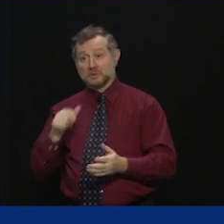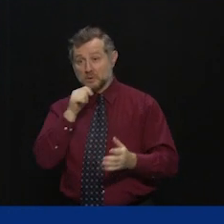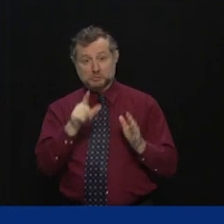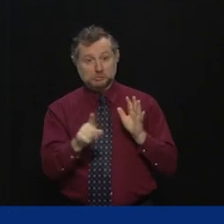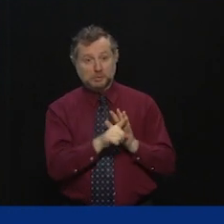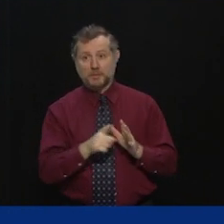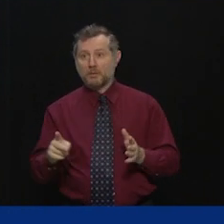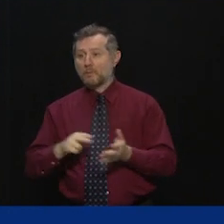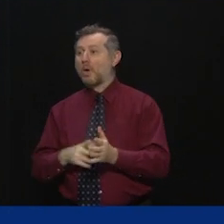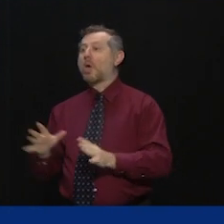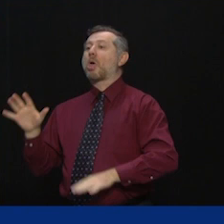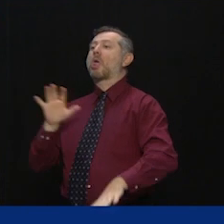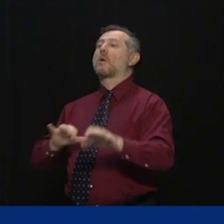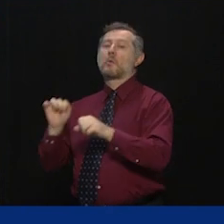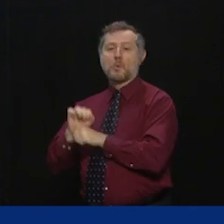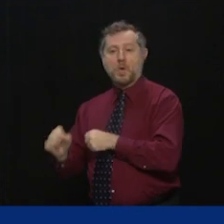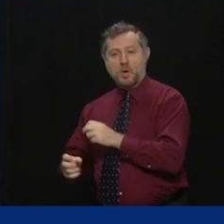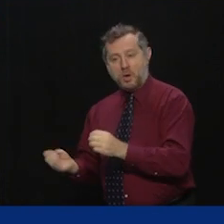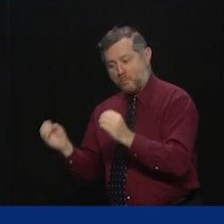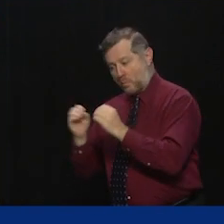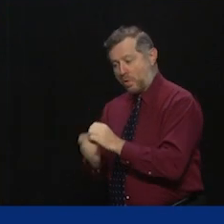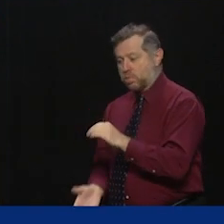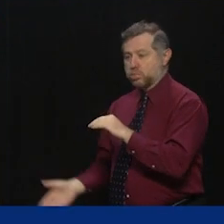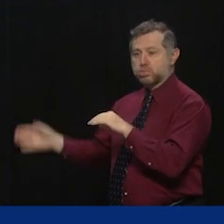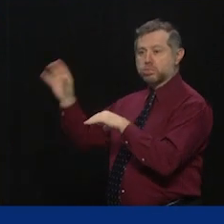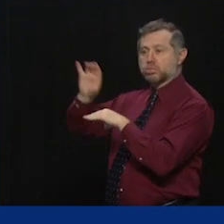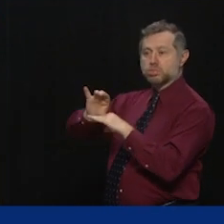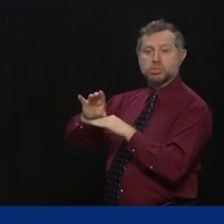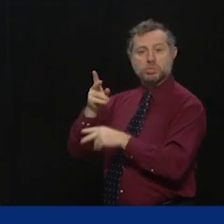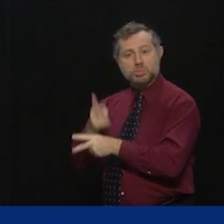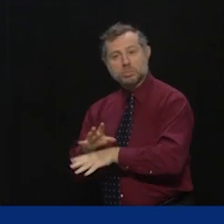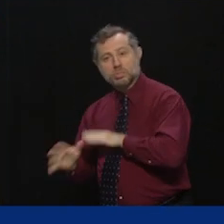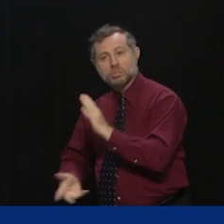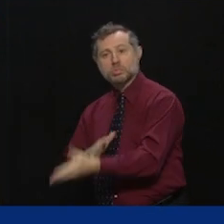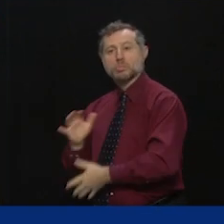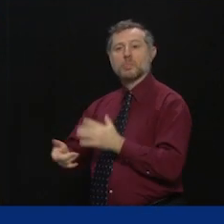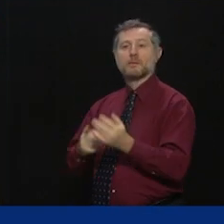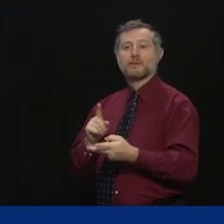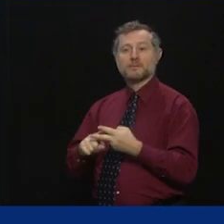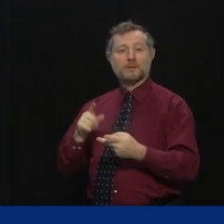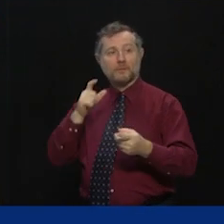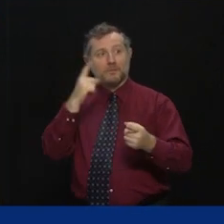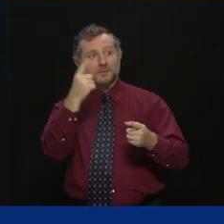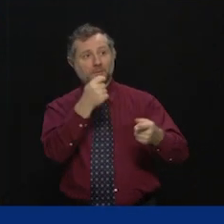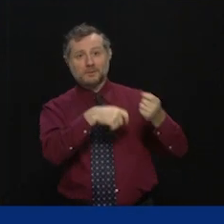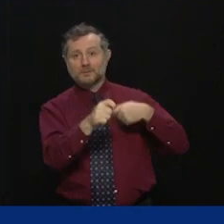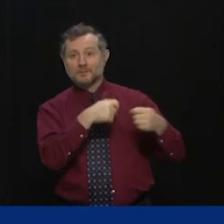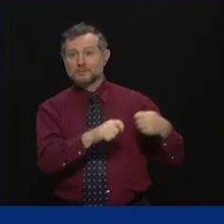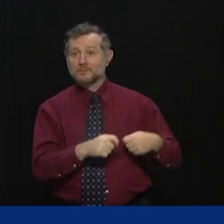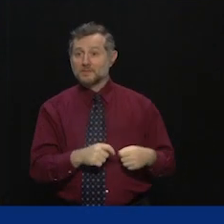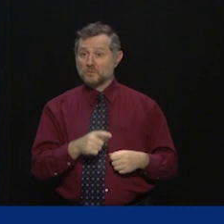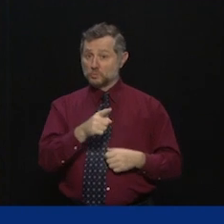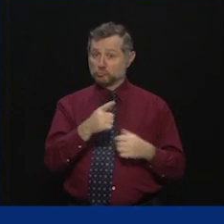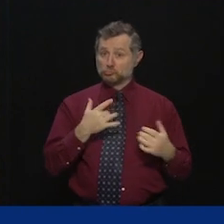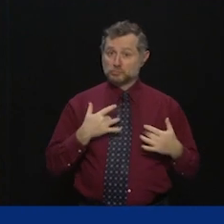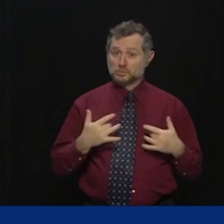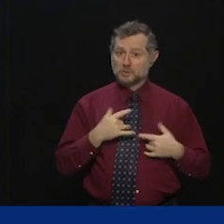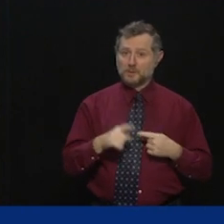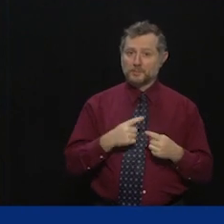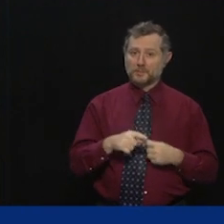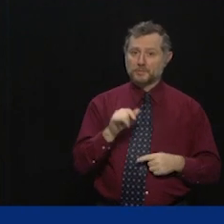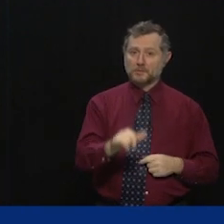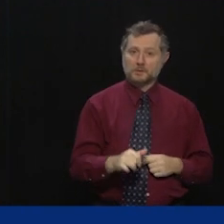work longer hours until whatever staffing initiative can be put into place. How concerned are you about that, given